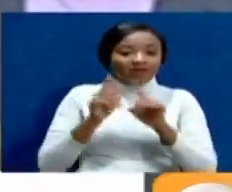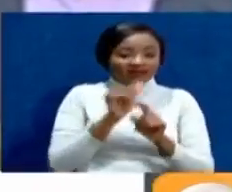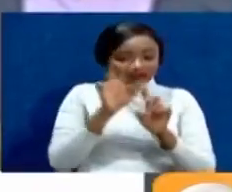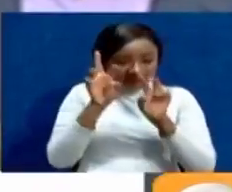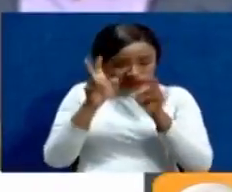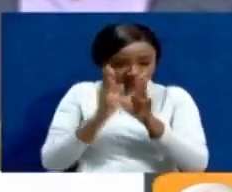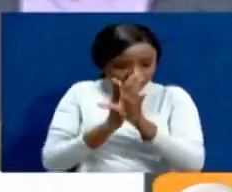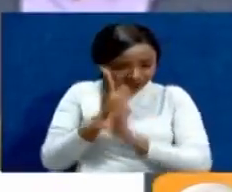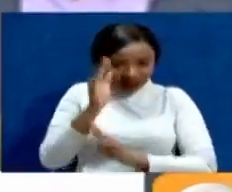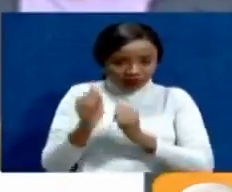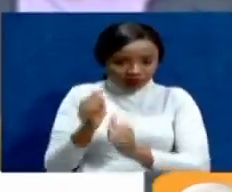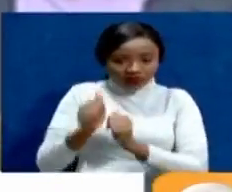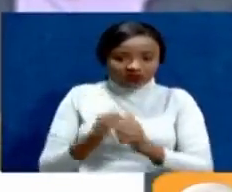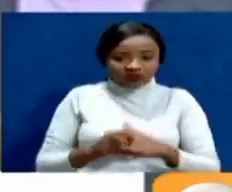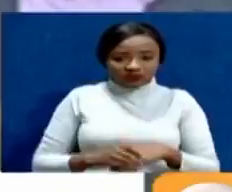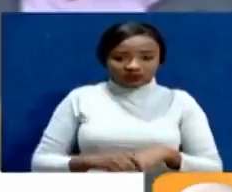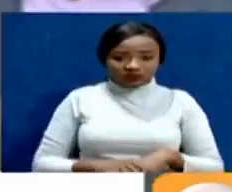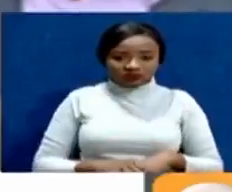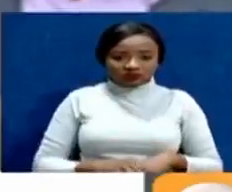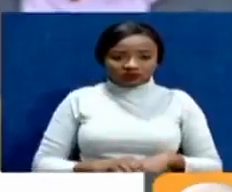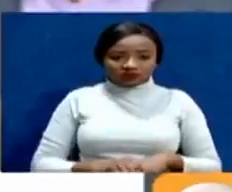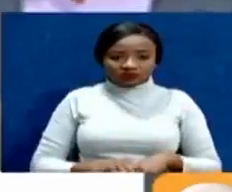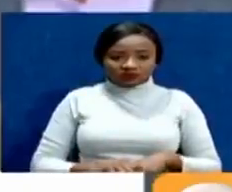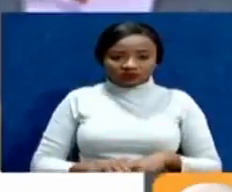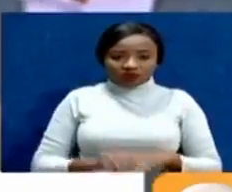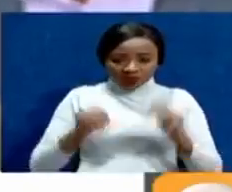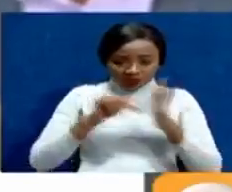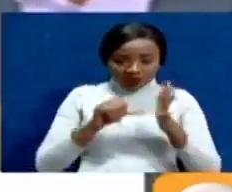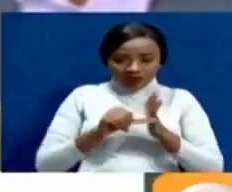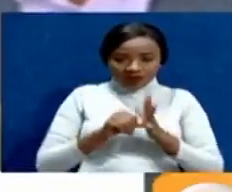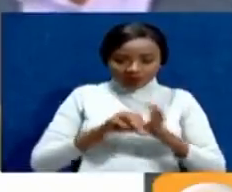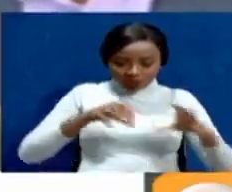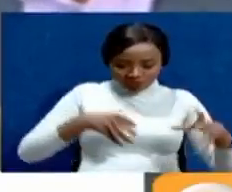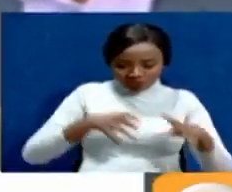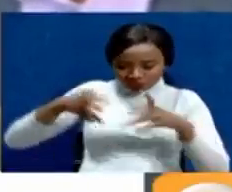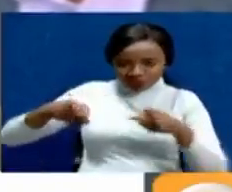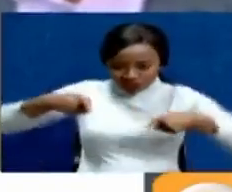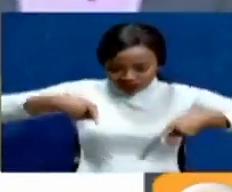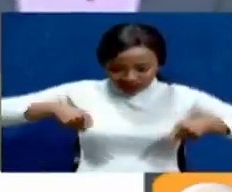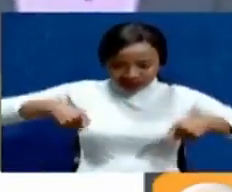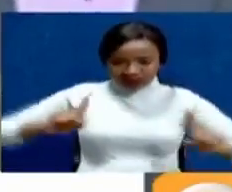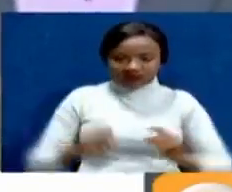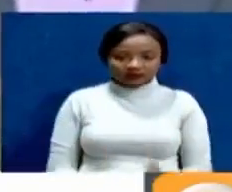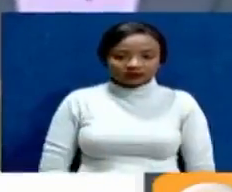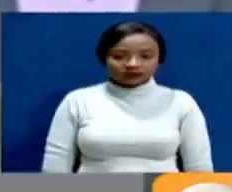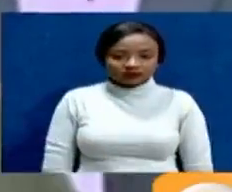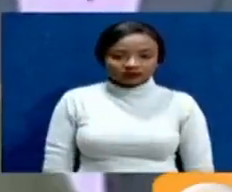to us majorly is sporadic problems between pastoral communities within this region.